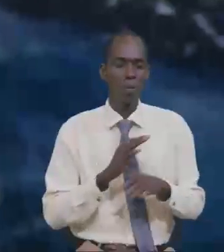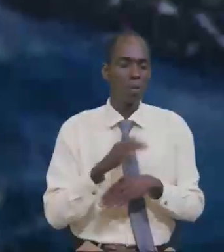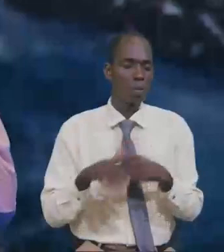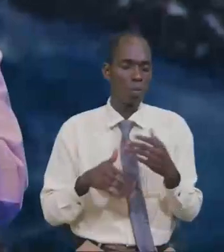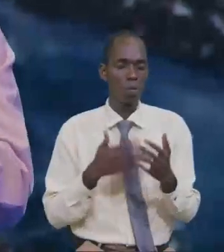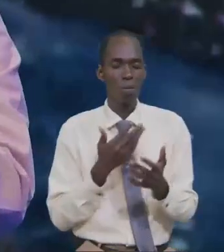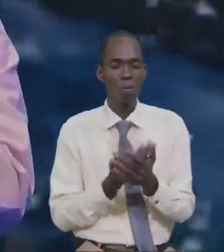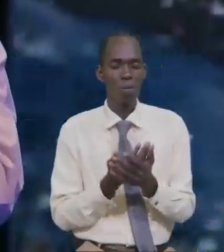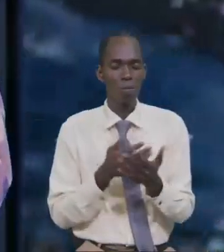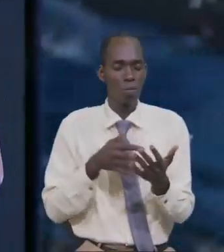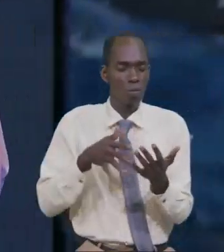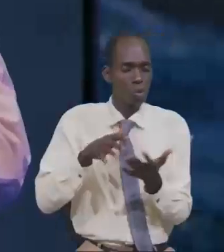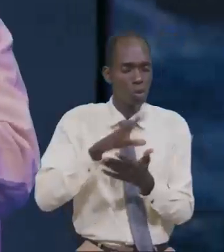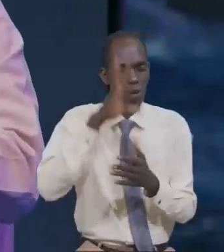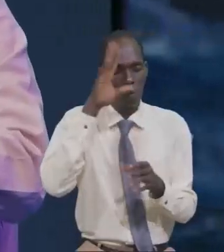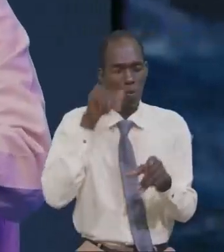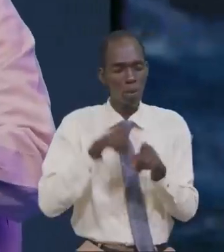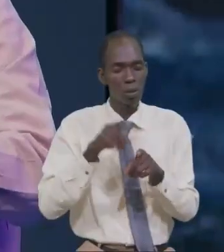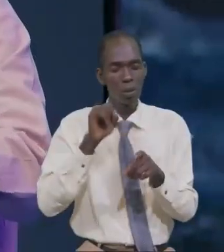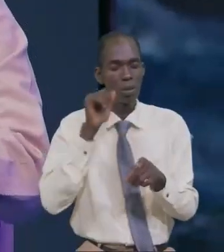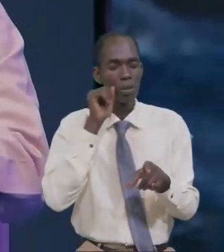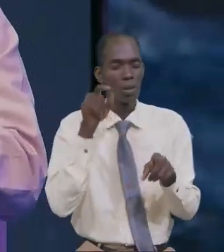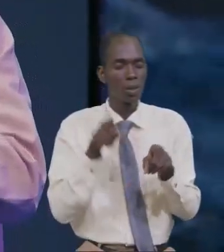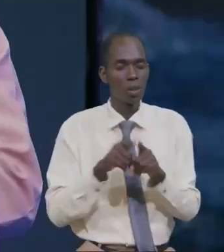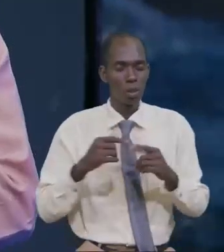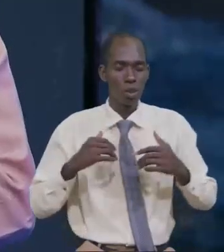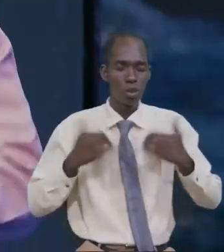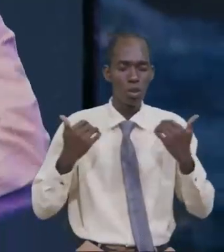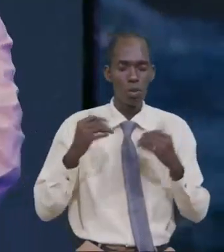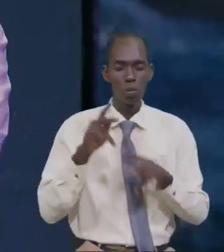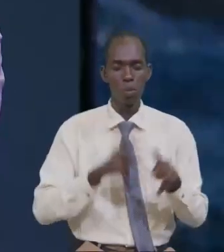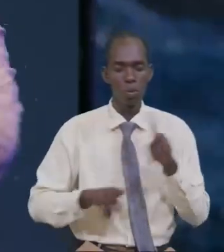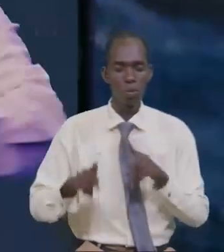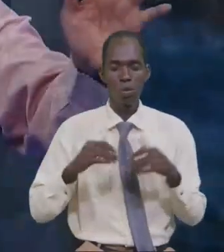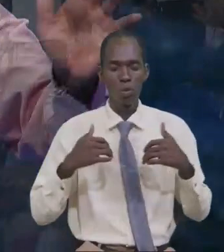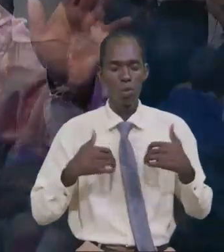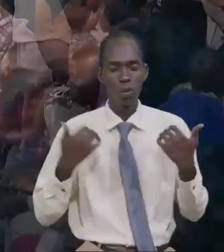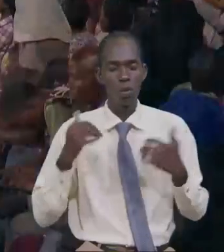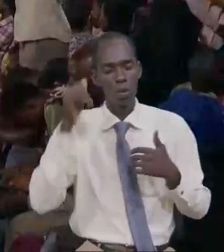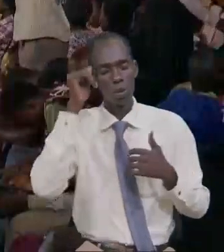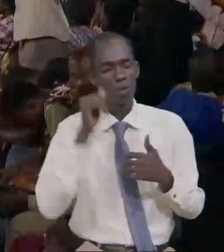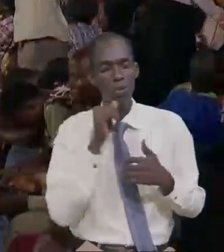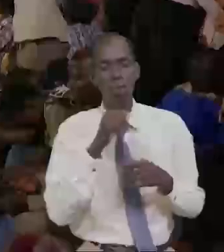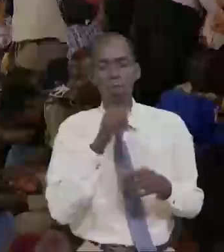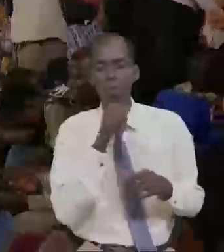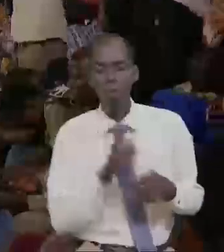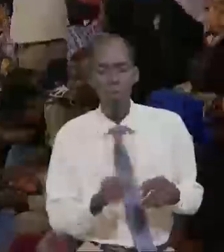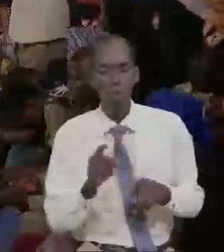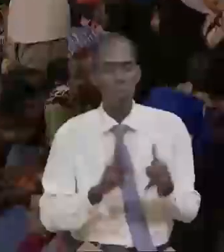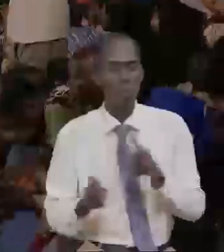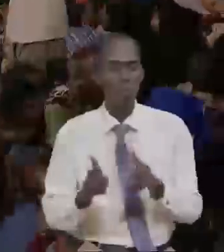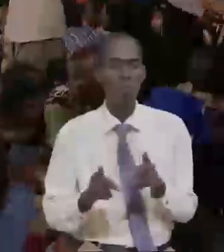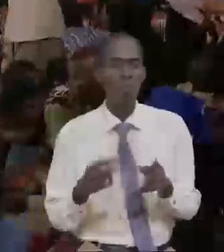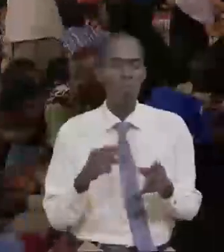come. Lord, I pray, according to your mercy, according to your love, forgive the past in